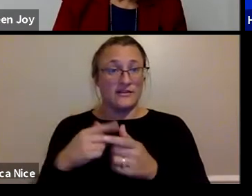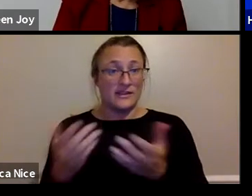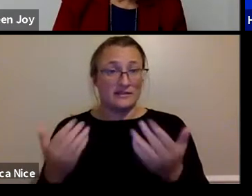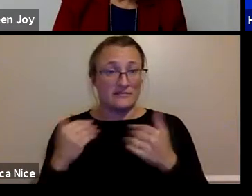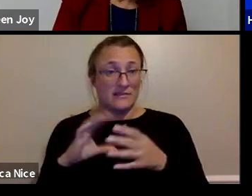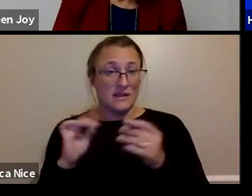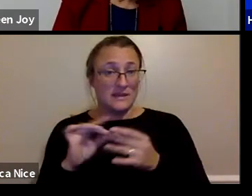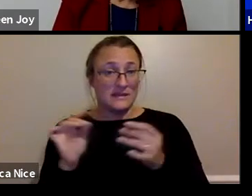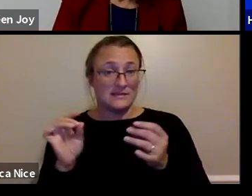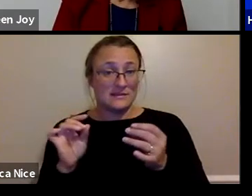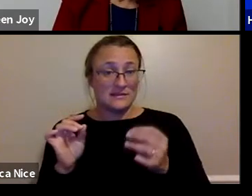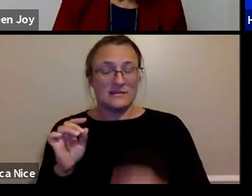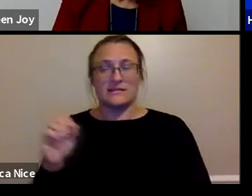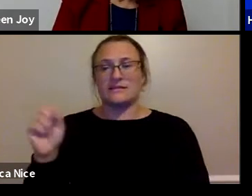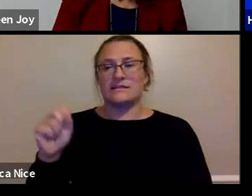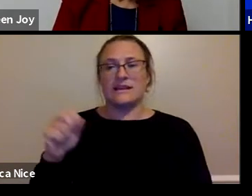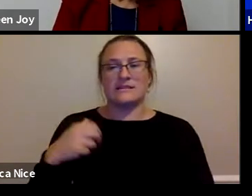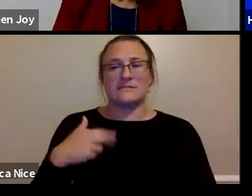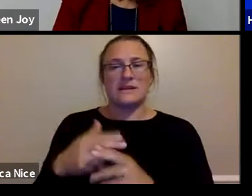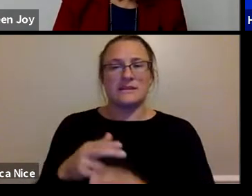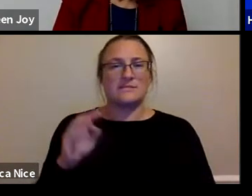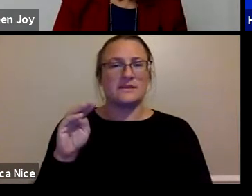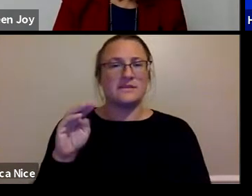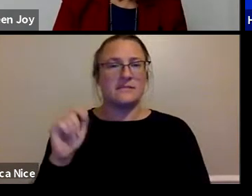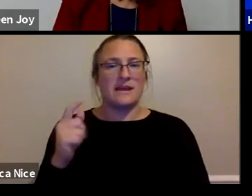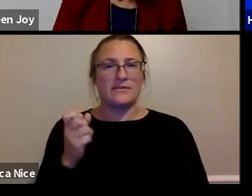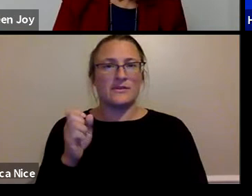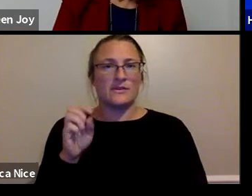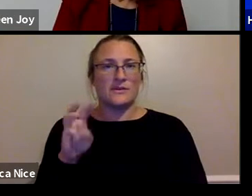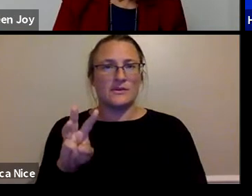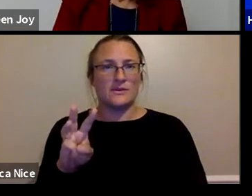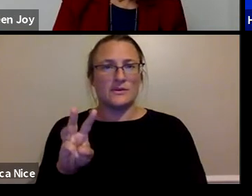comments, please. Yes, my name is Matthew Vousset,